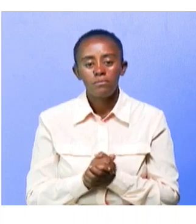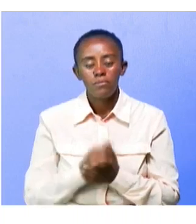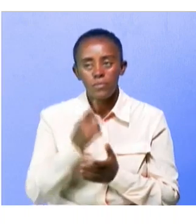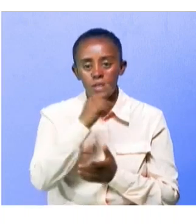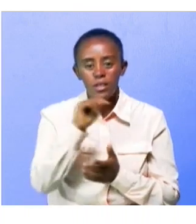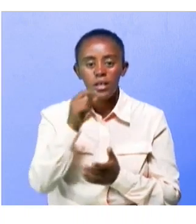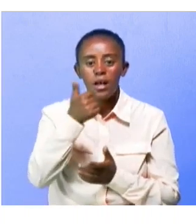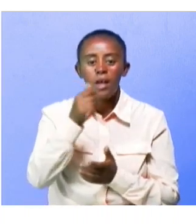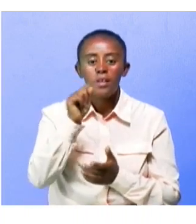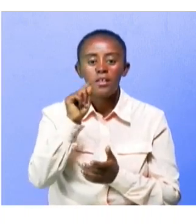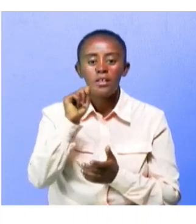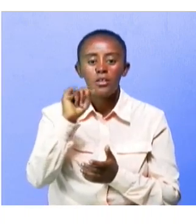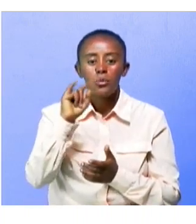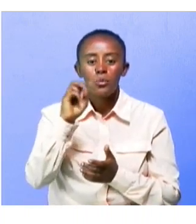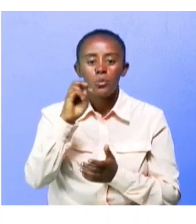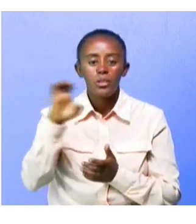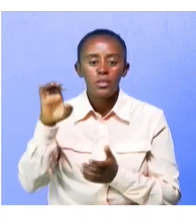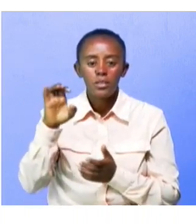attitude